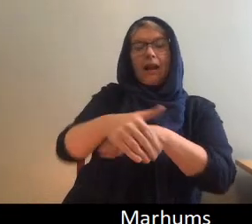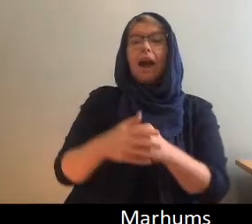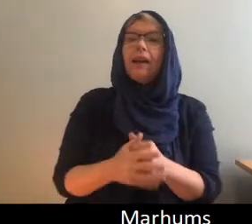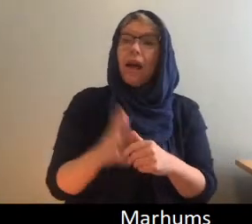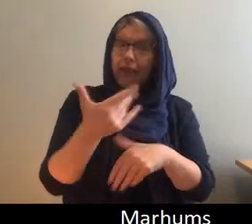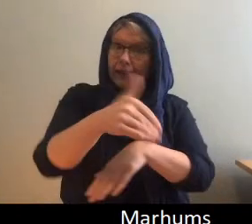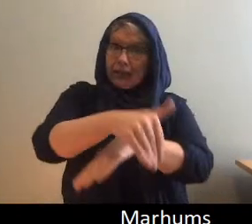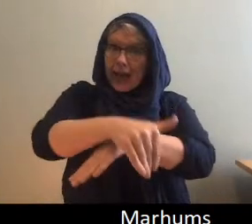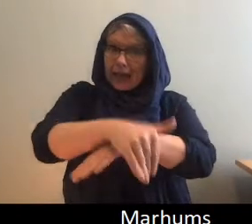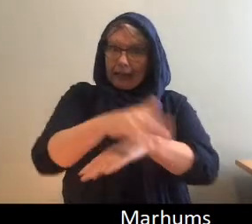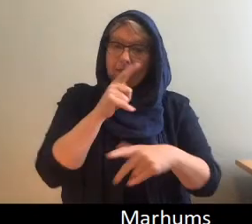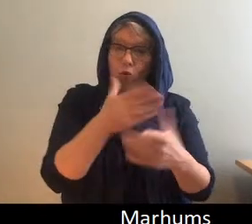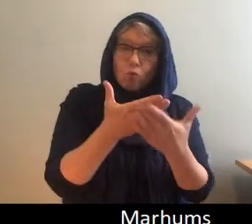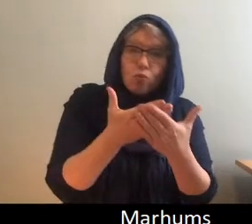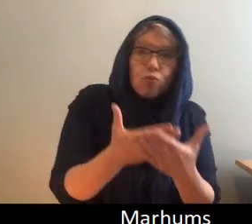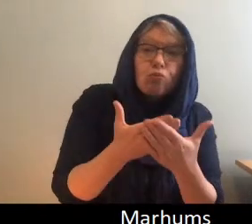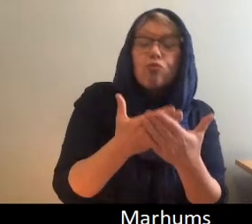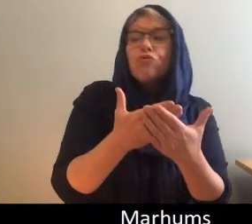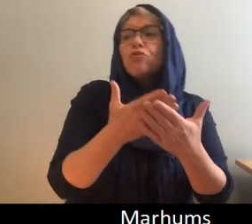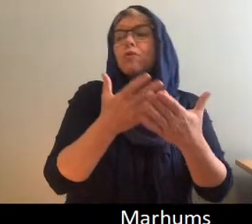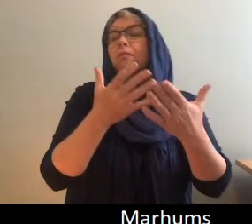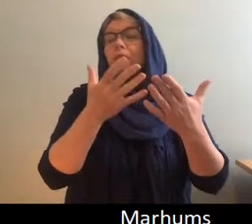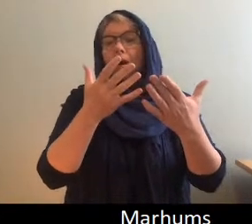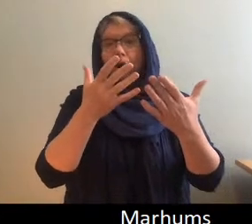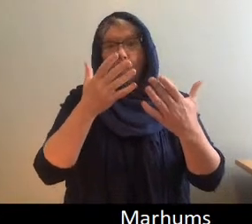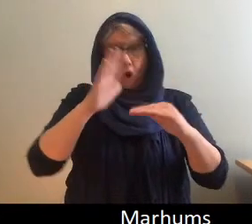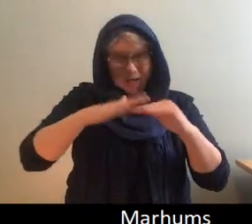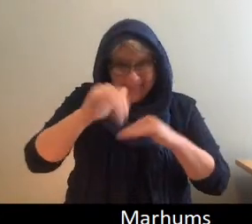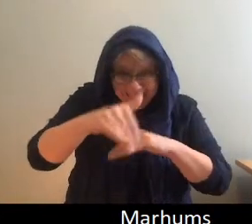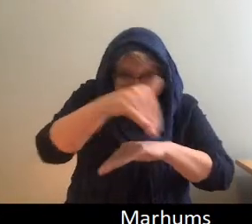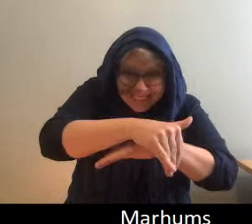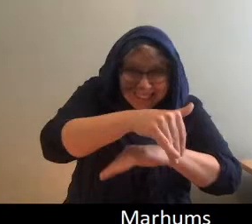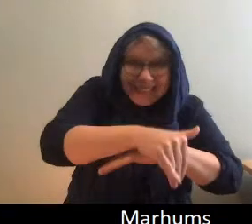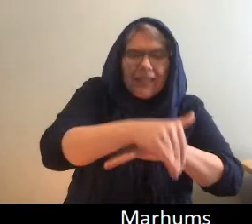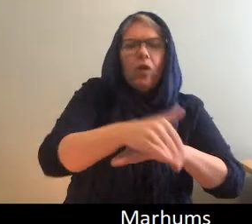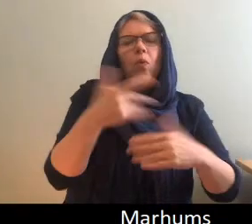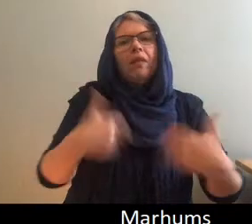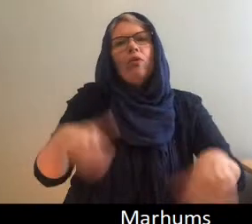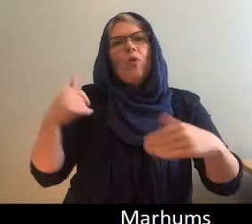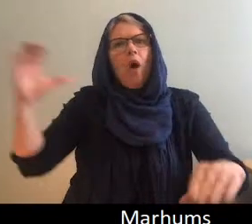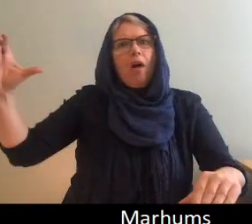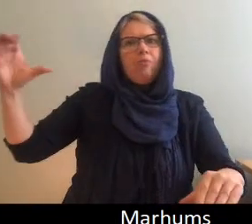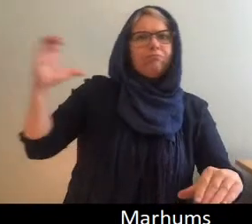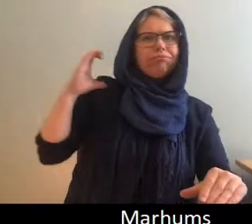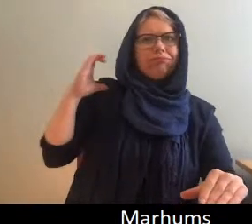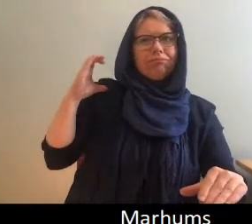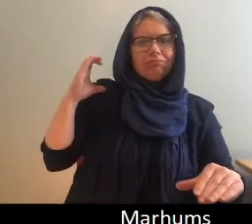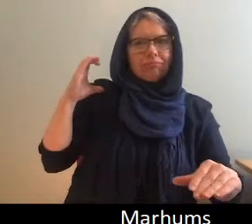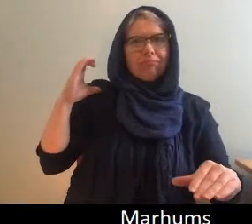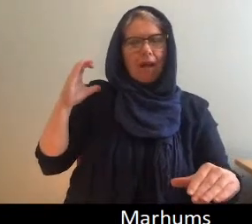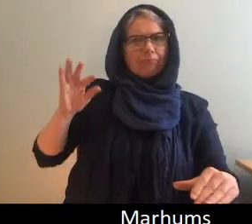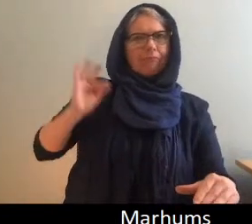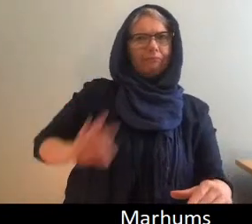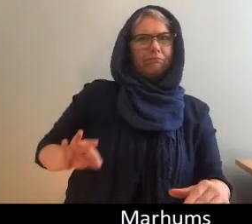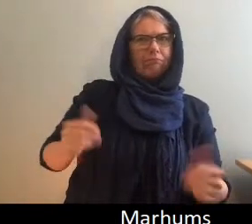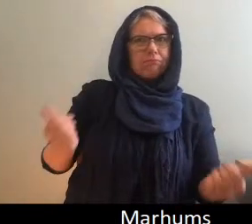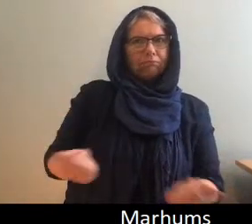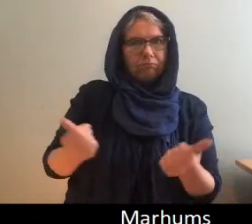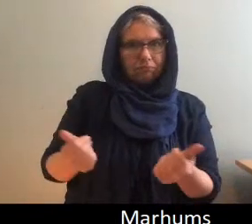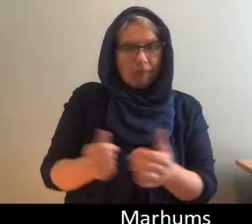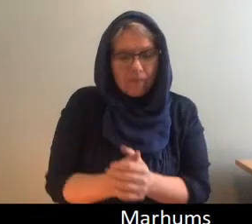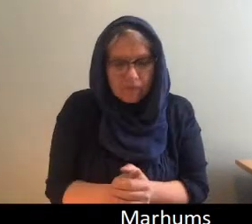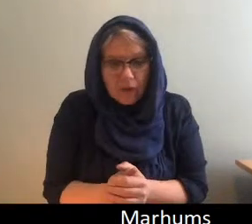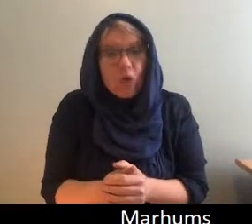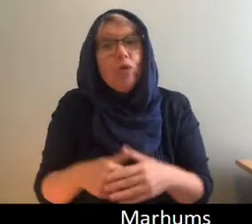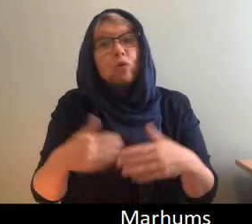Heavens, in Mifatihul Jinan and in various other books, we've got a lot of amal to be done on Laylatul Qadr, on